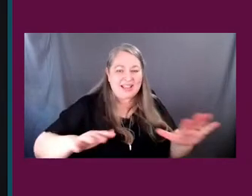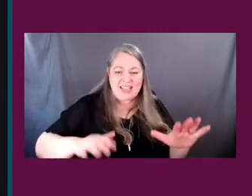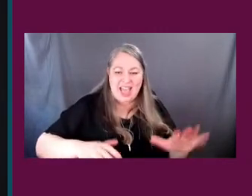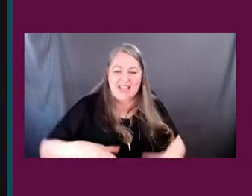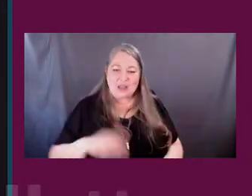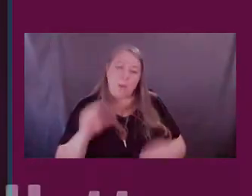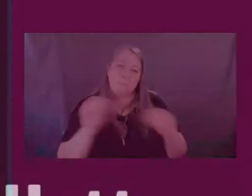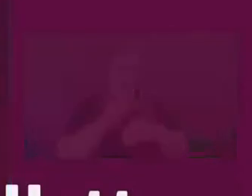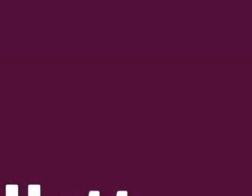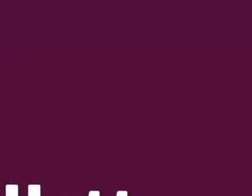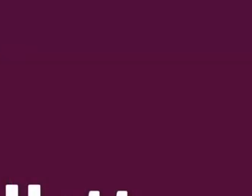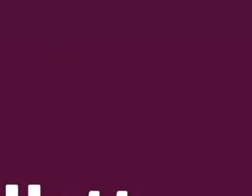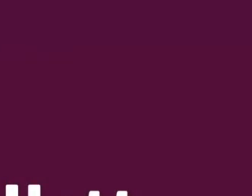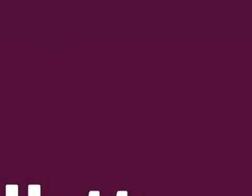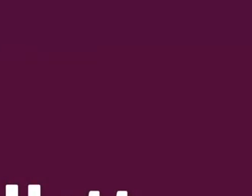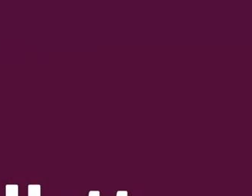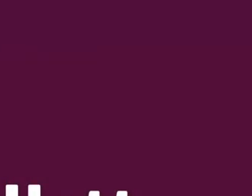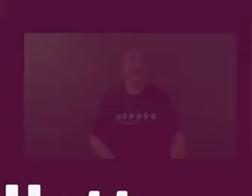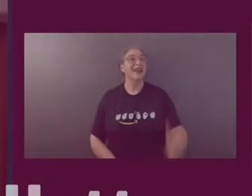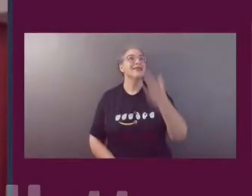away.